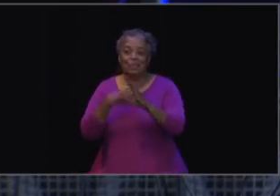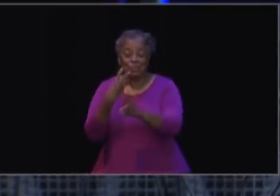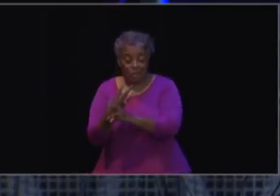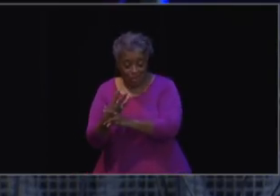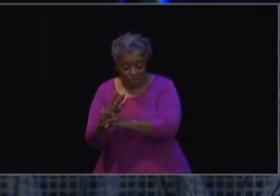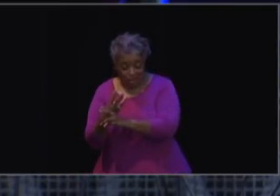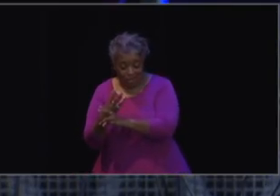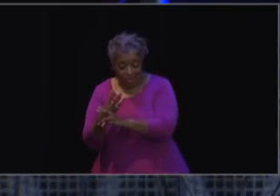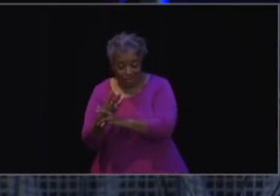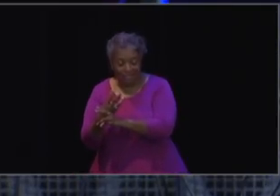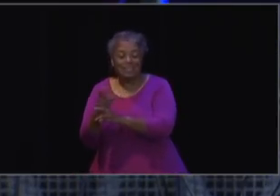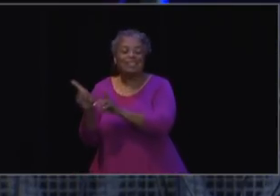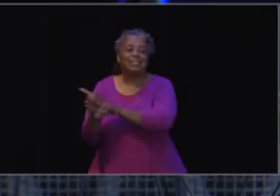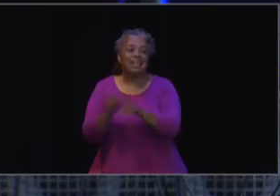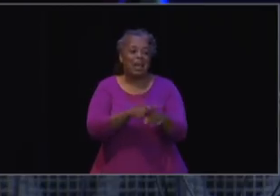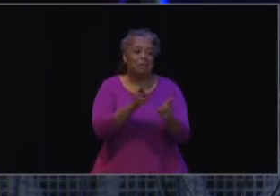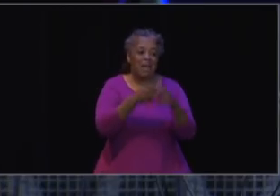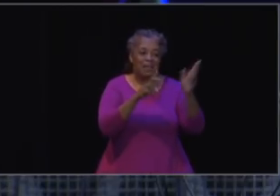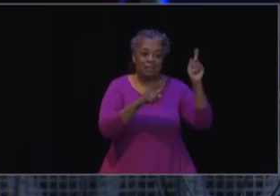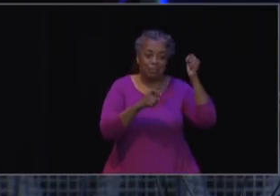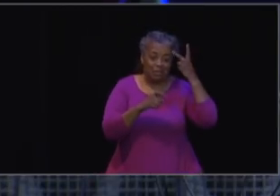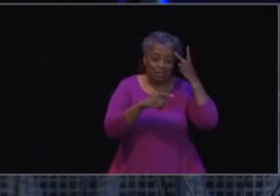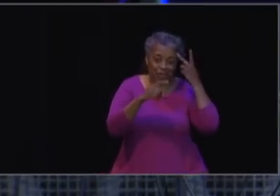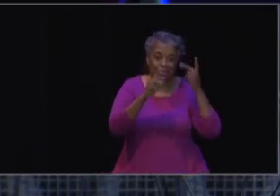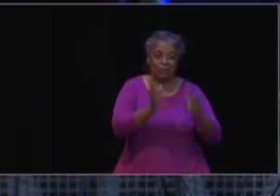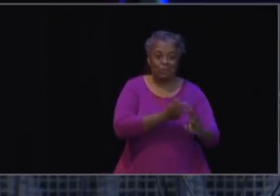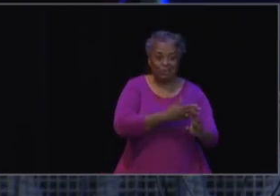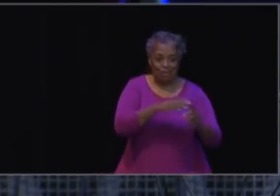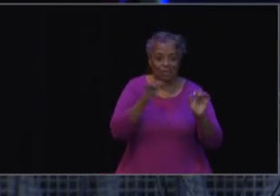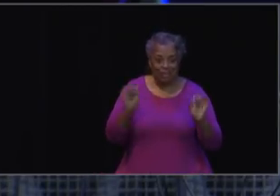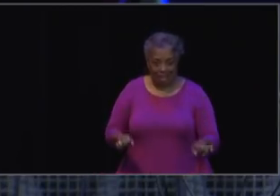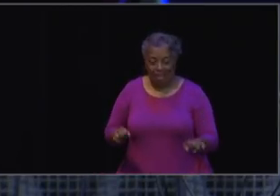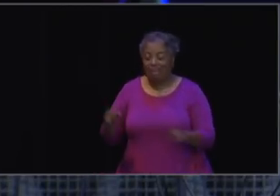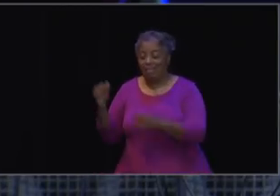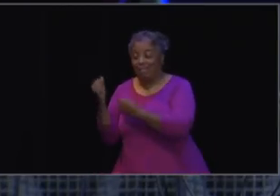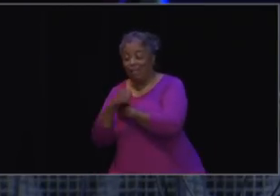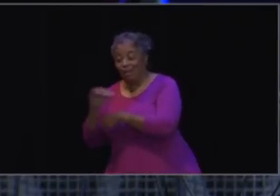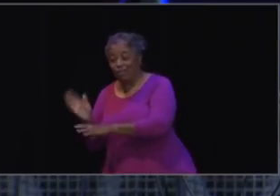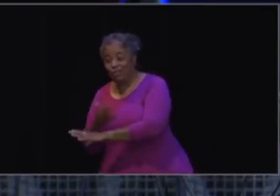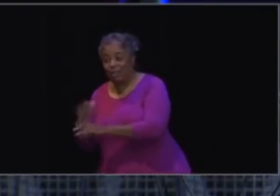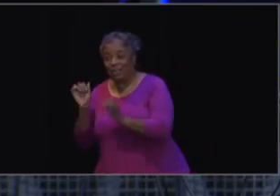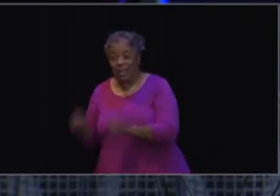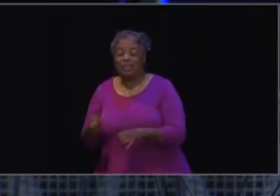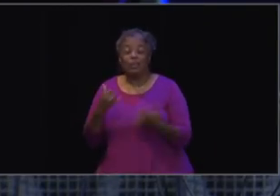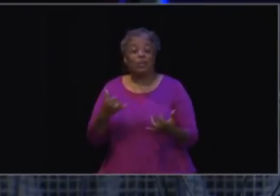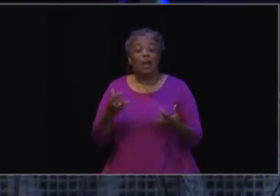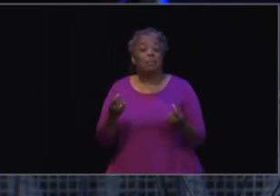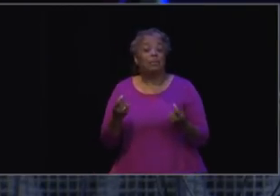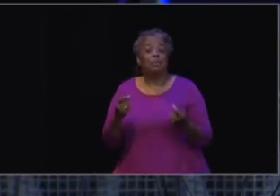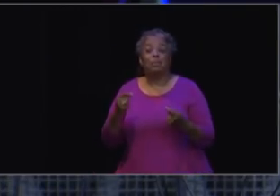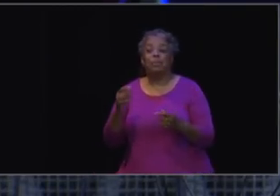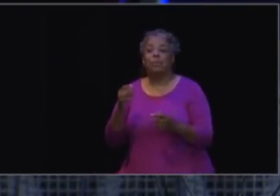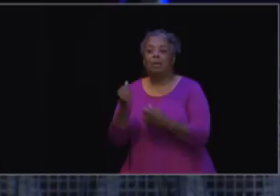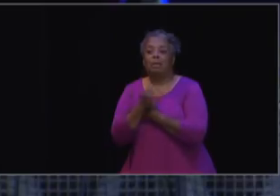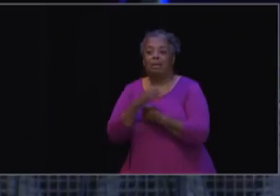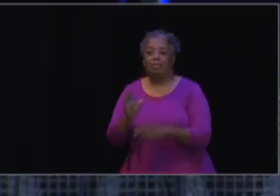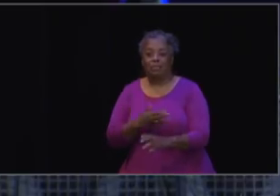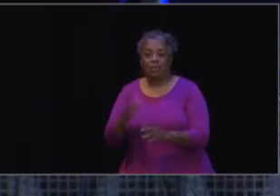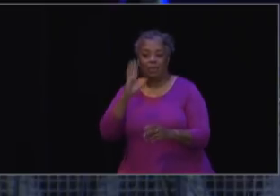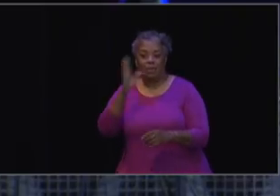revolutionary song, political song. So I'm gonna sing you some love songs.